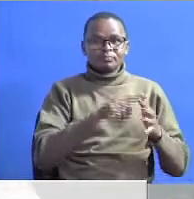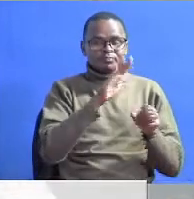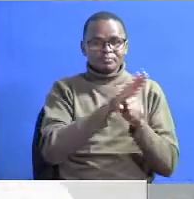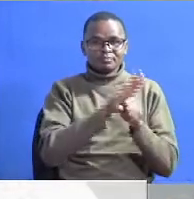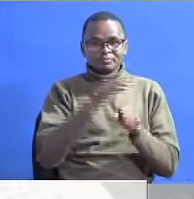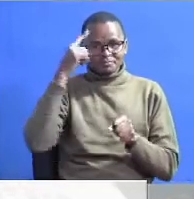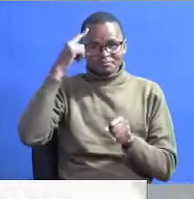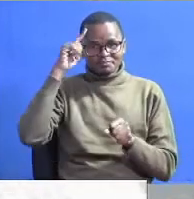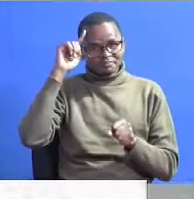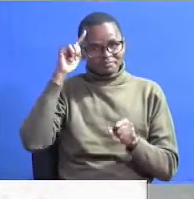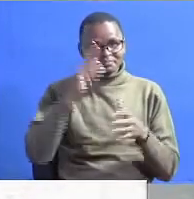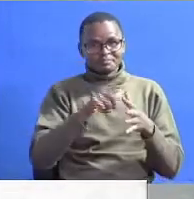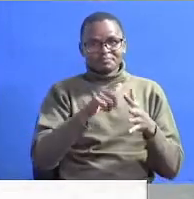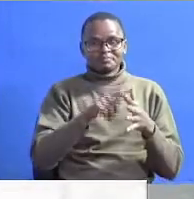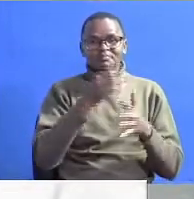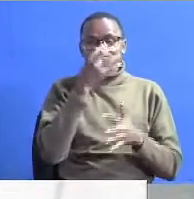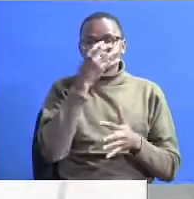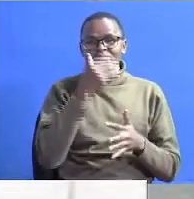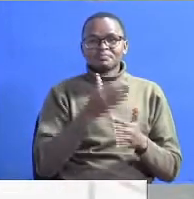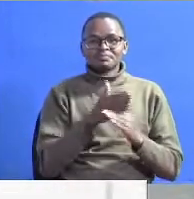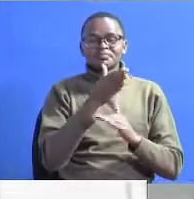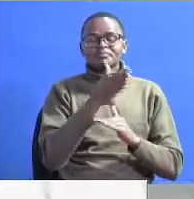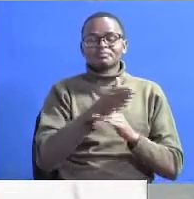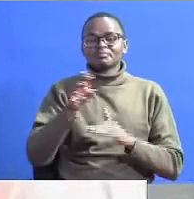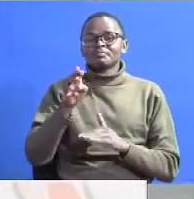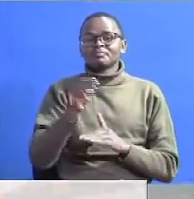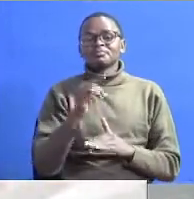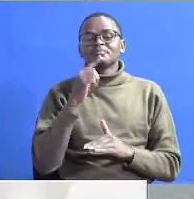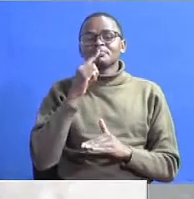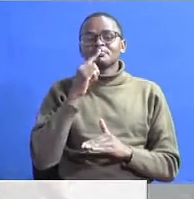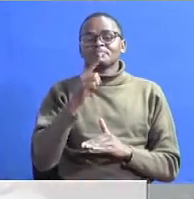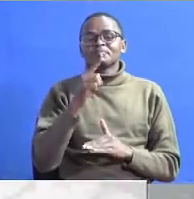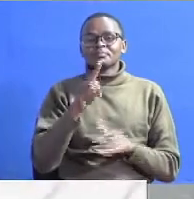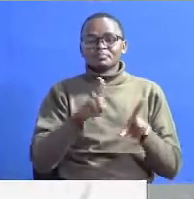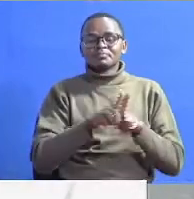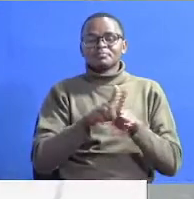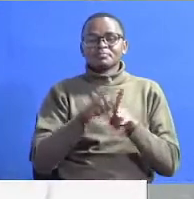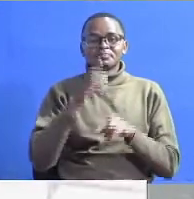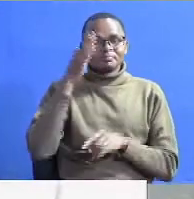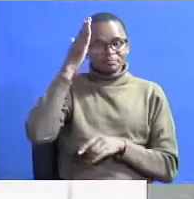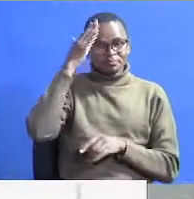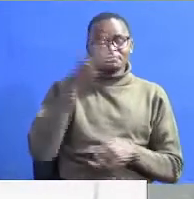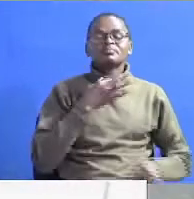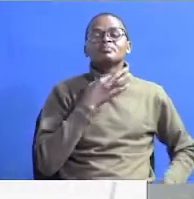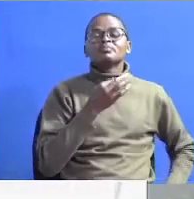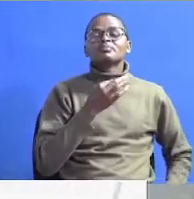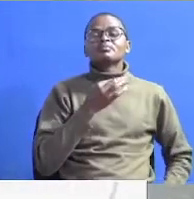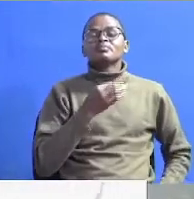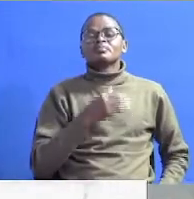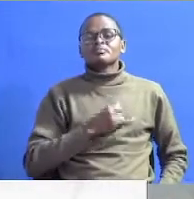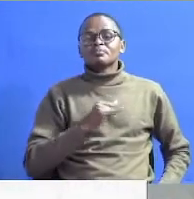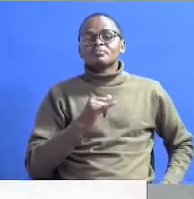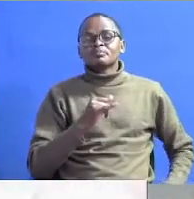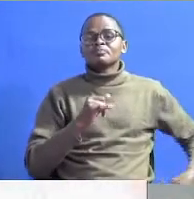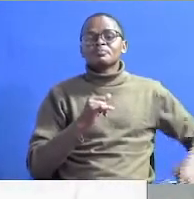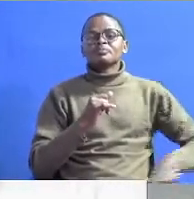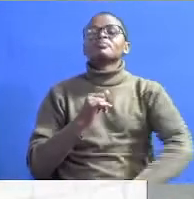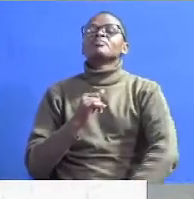bitter because they know Ruto will go after them. Right. So I'm also curious, and I'm praying to God that